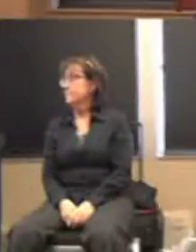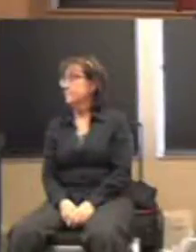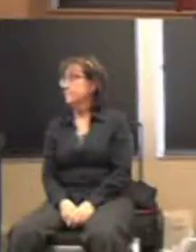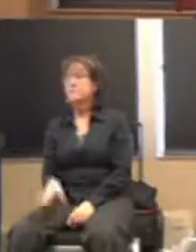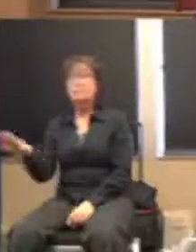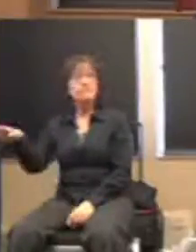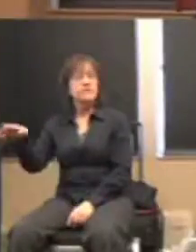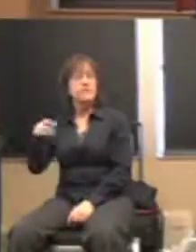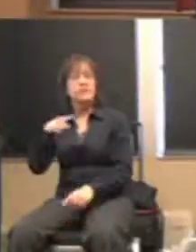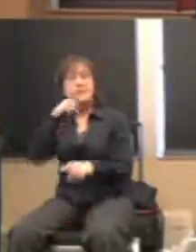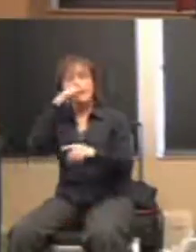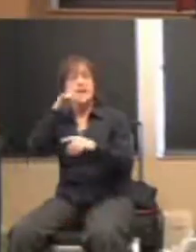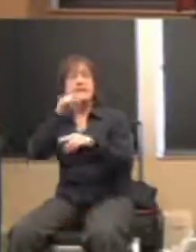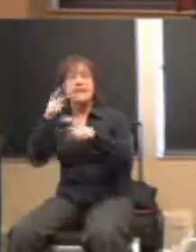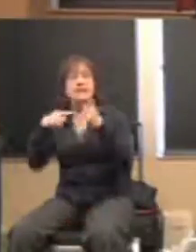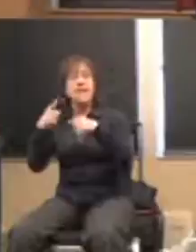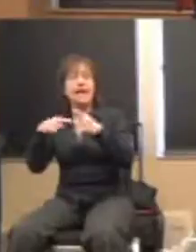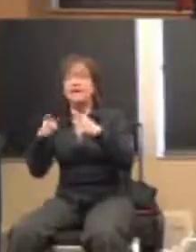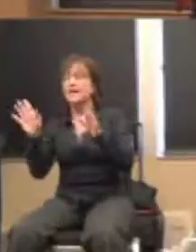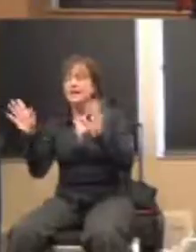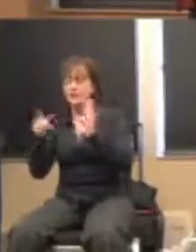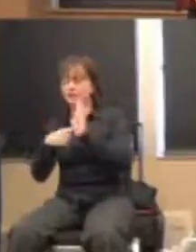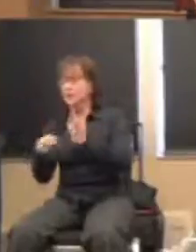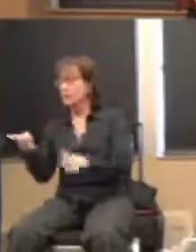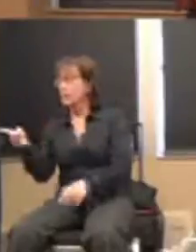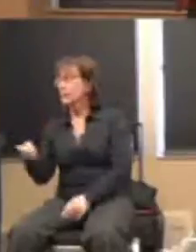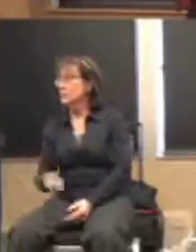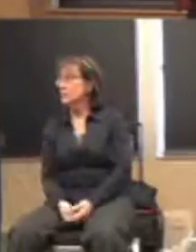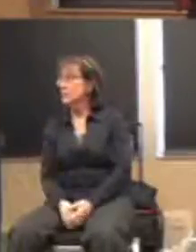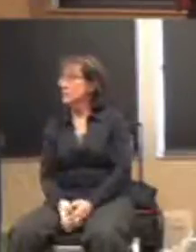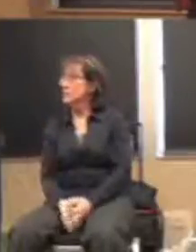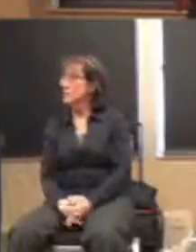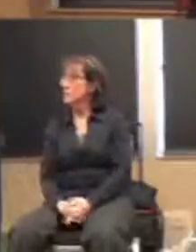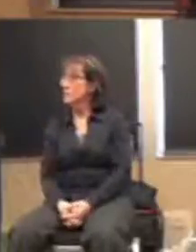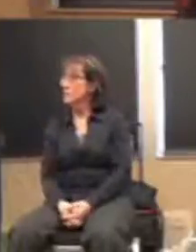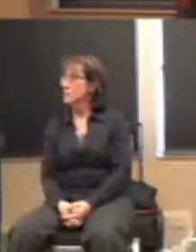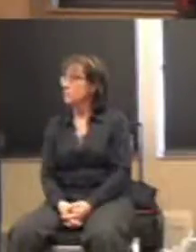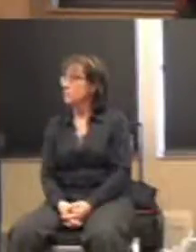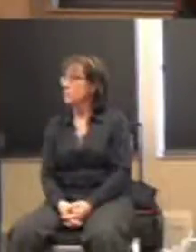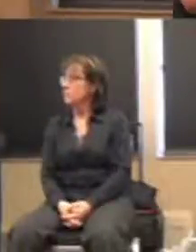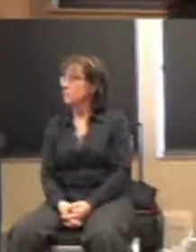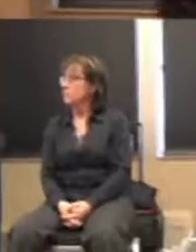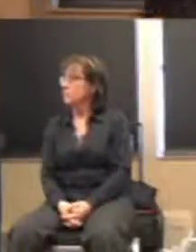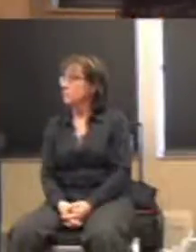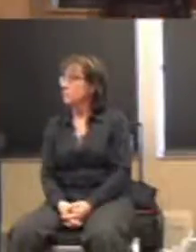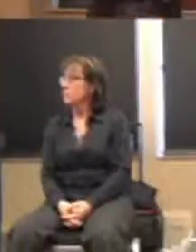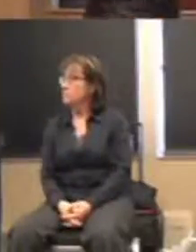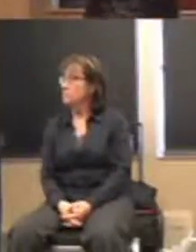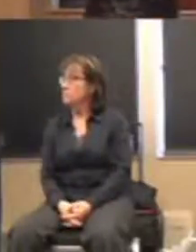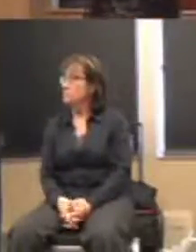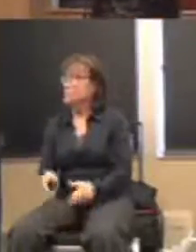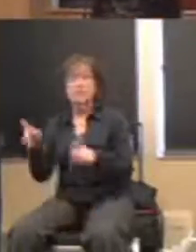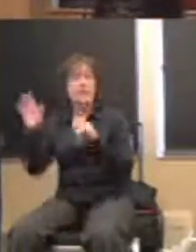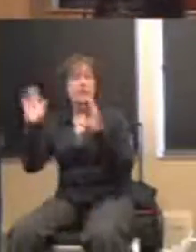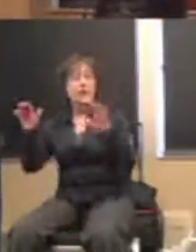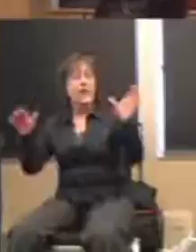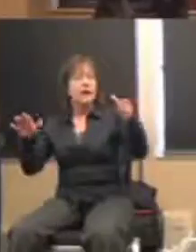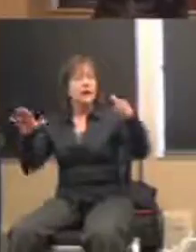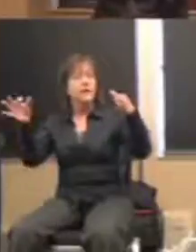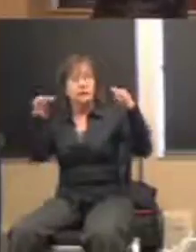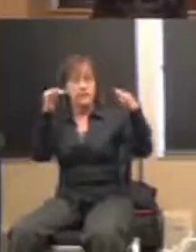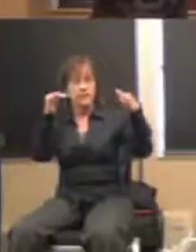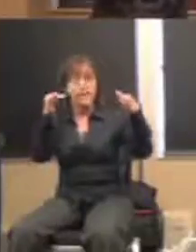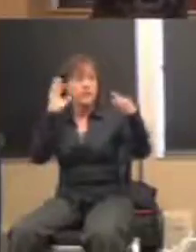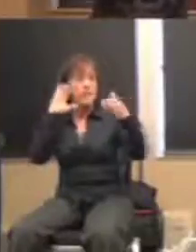signing. Right, but I'll show you Okay. how to do it. It's okay. Right. This is part of what you want to do is a visual pair.